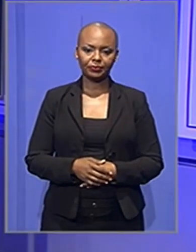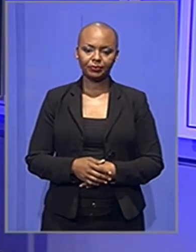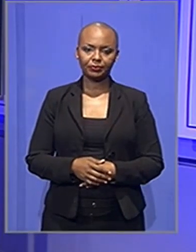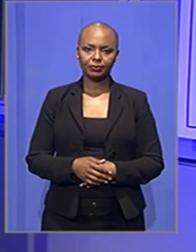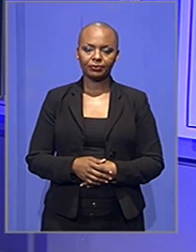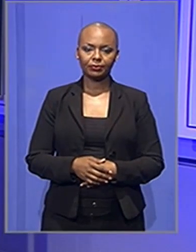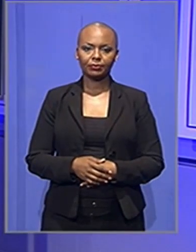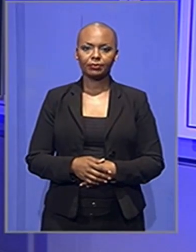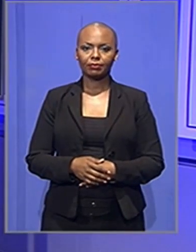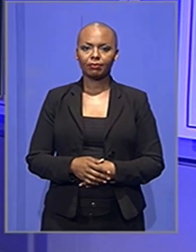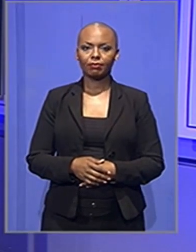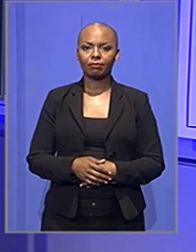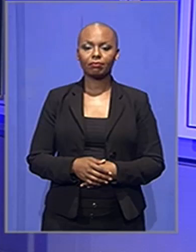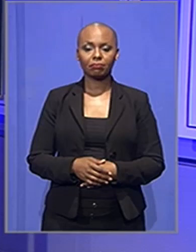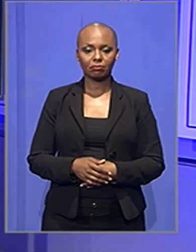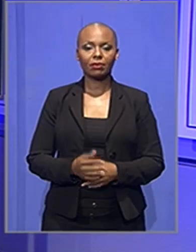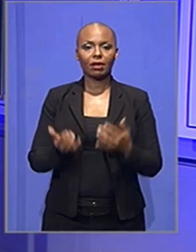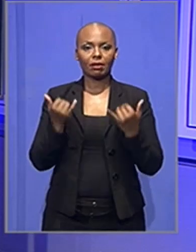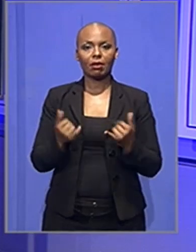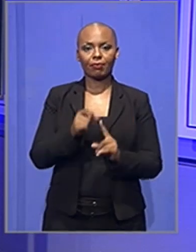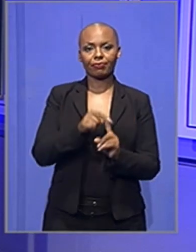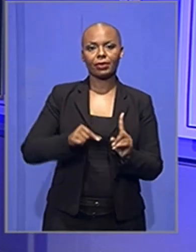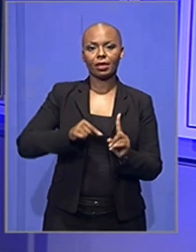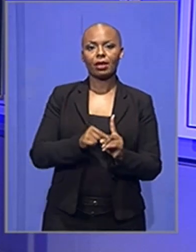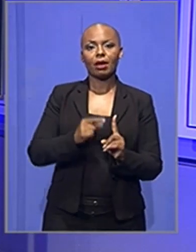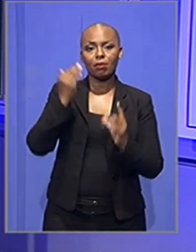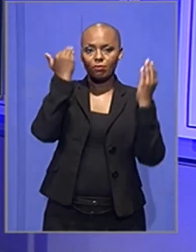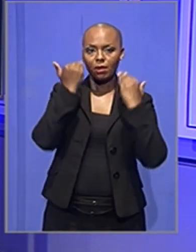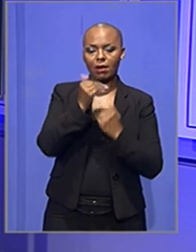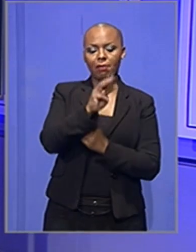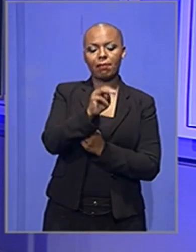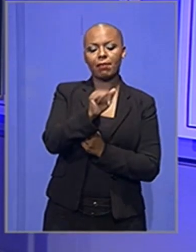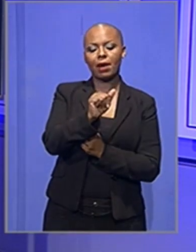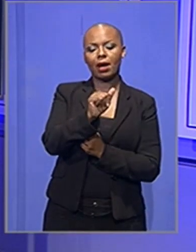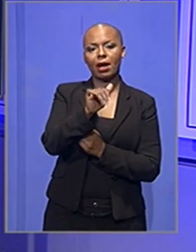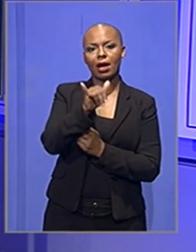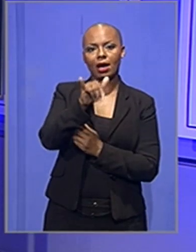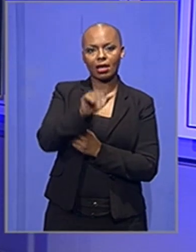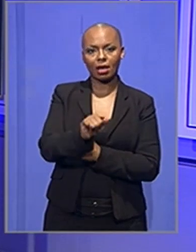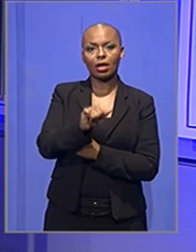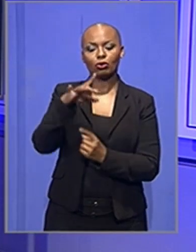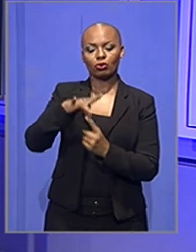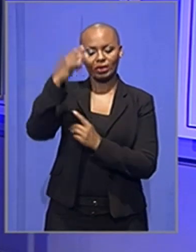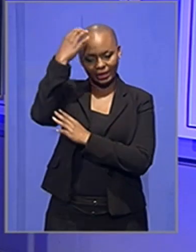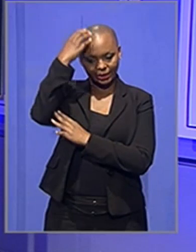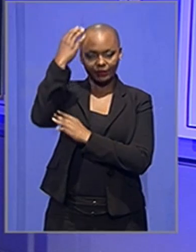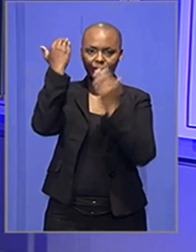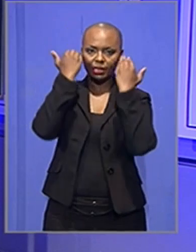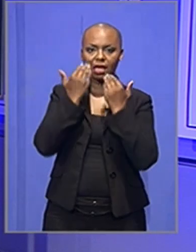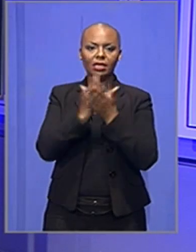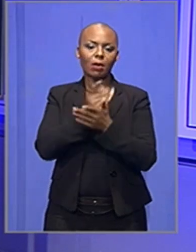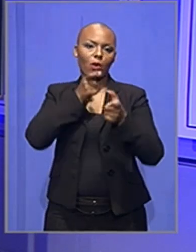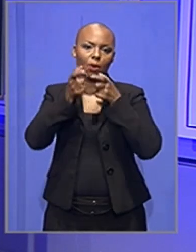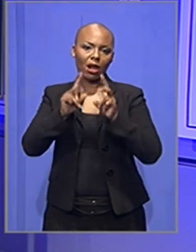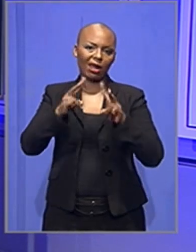Ho sa le jwalo kgothaletso ena ya hore moahlodi Mandisa Maya a kgethe ho ba moahlodi e moholo wa naha e amohetswe ka maikutlo a fapaneng ke